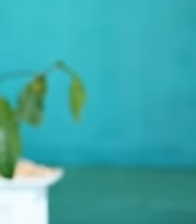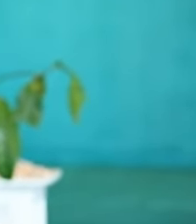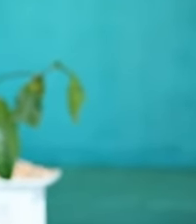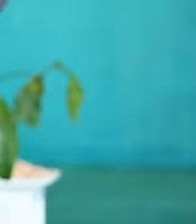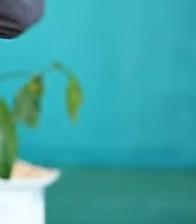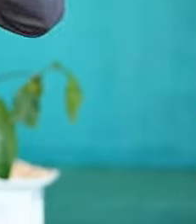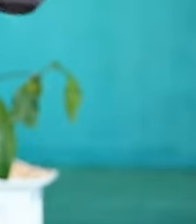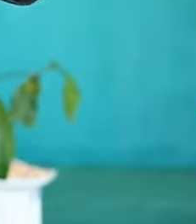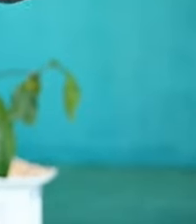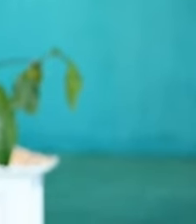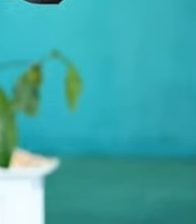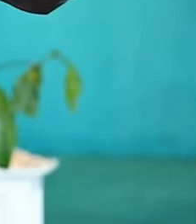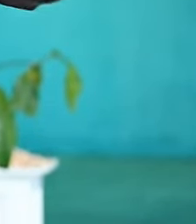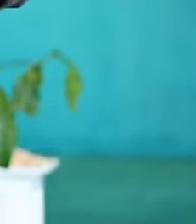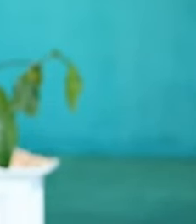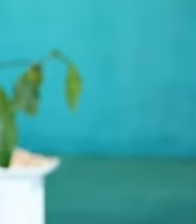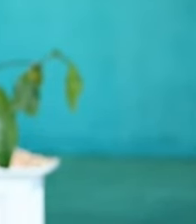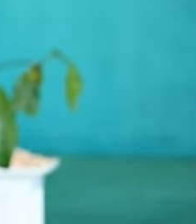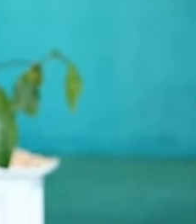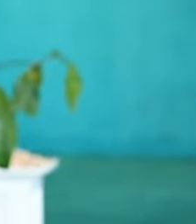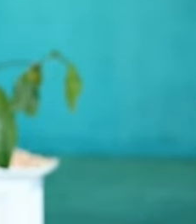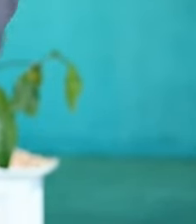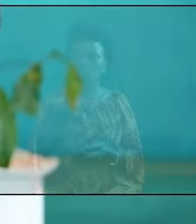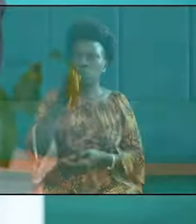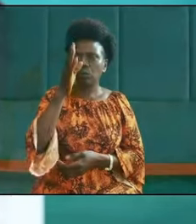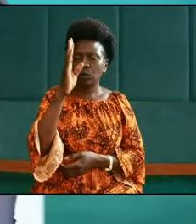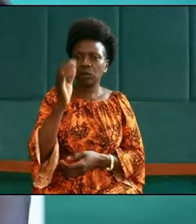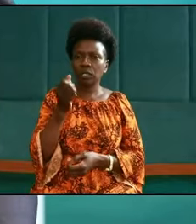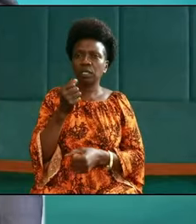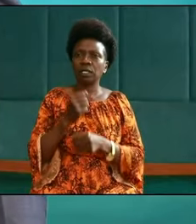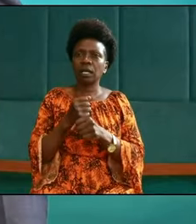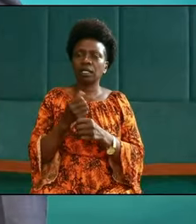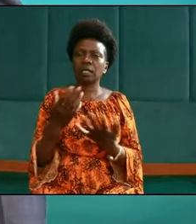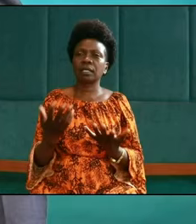we have to understand how God operates,